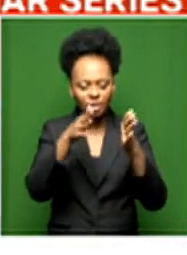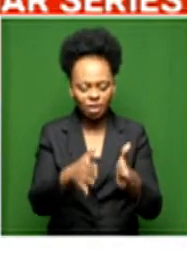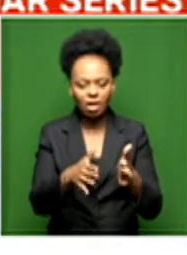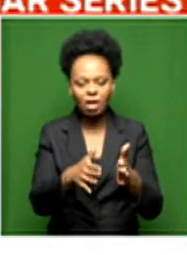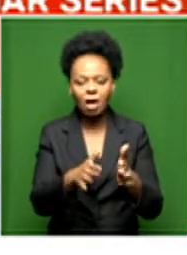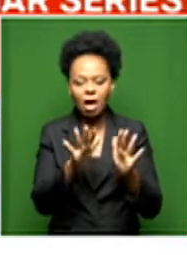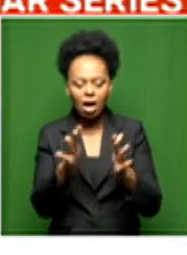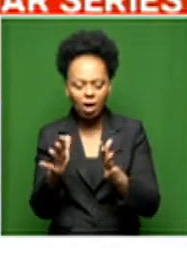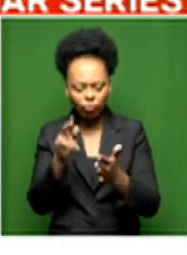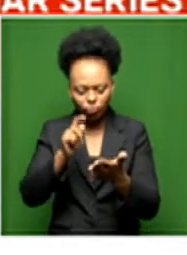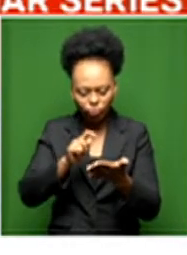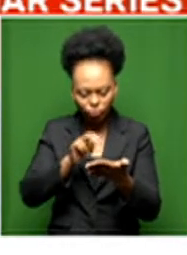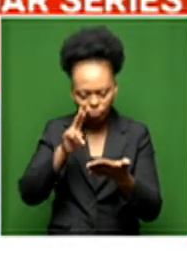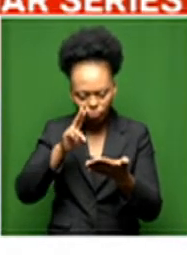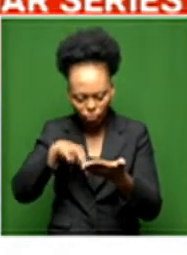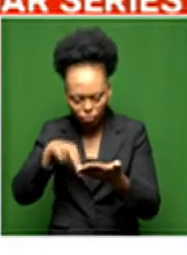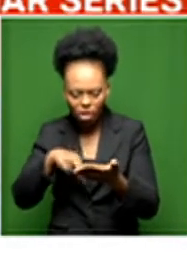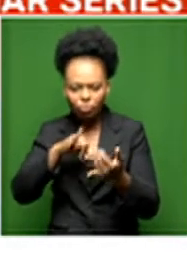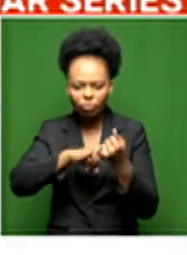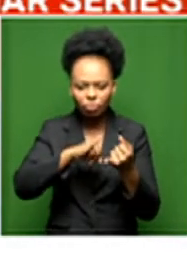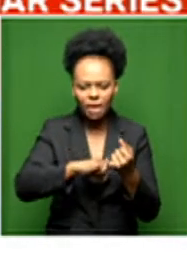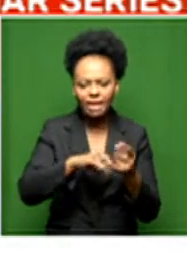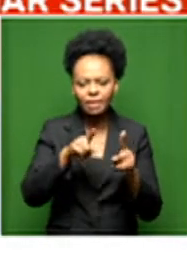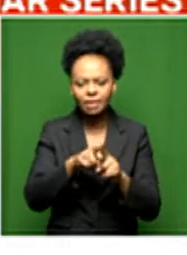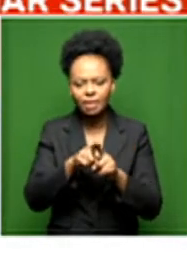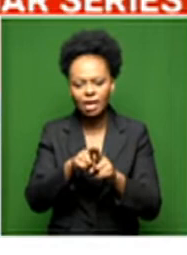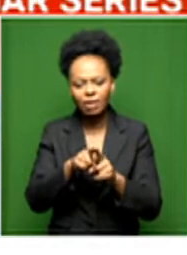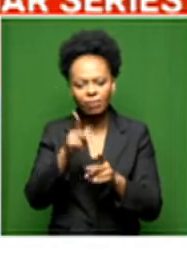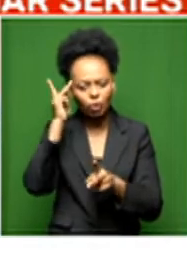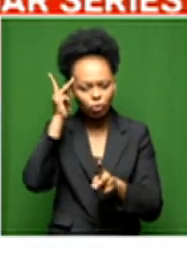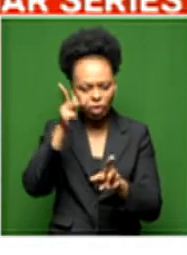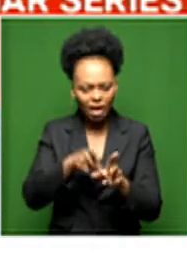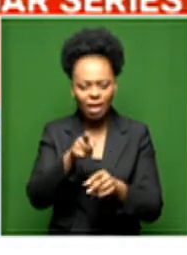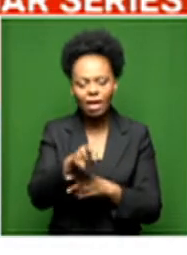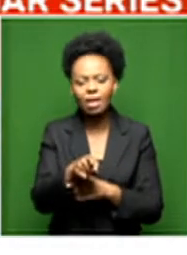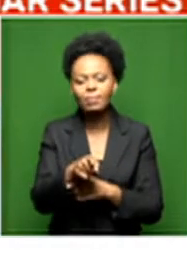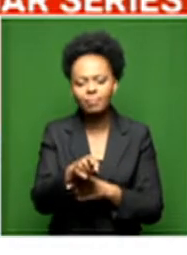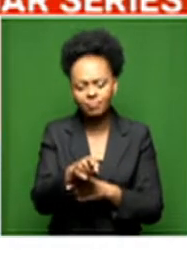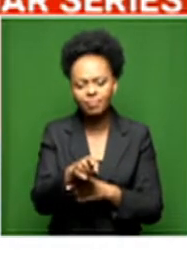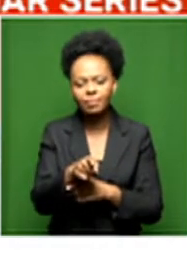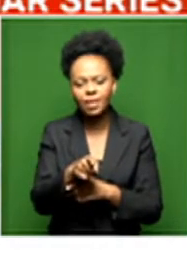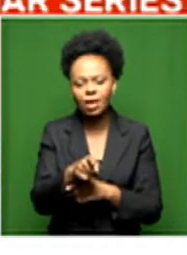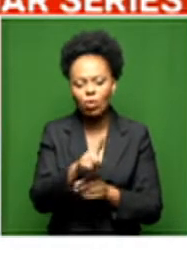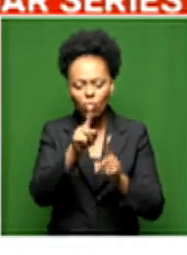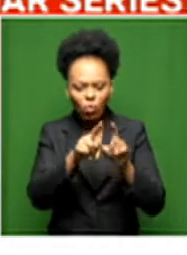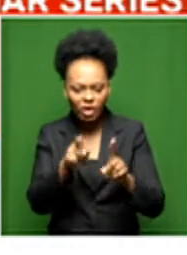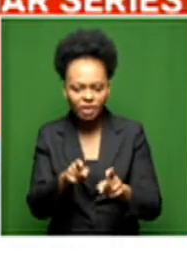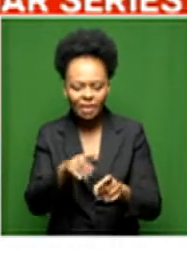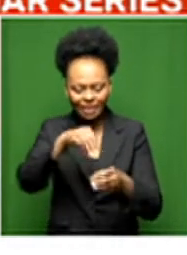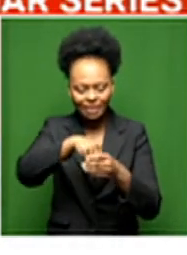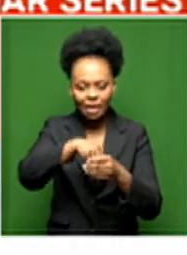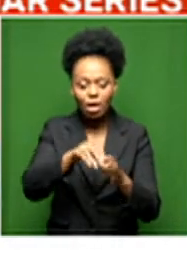also responds to some philosophical questions and insight. And the